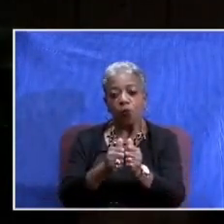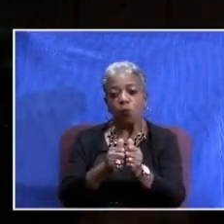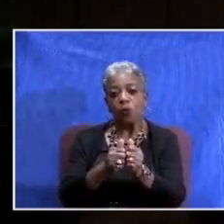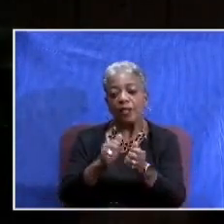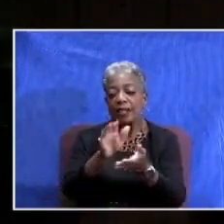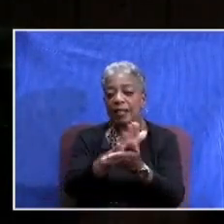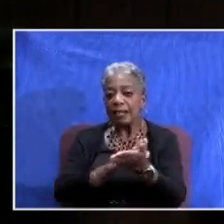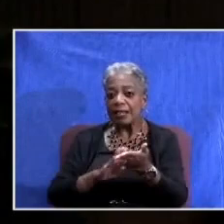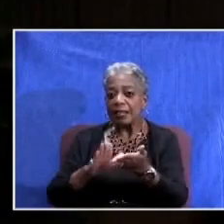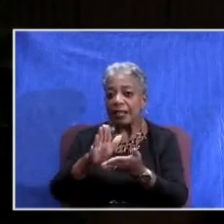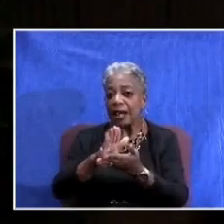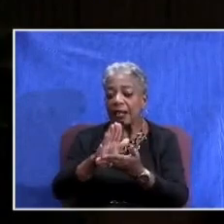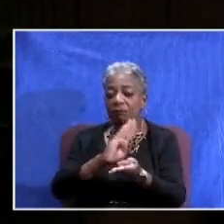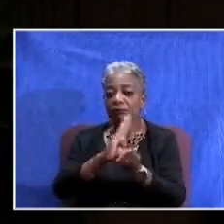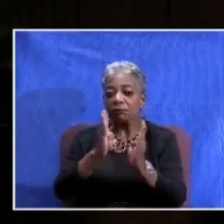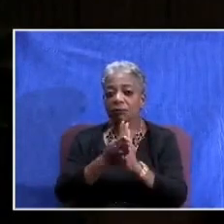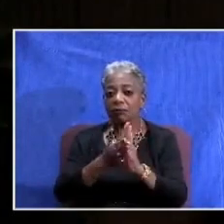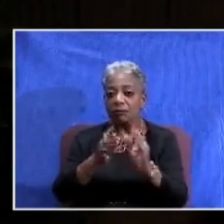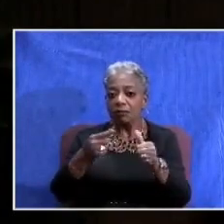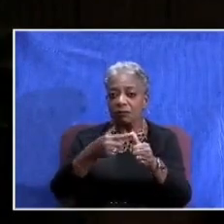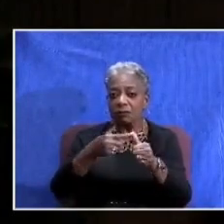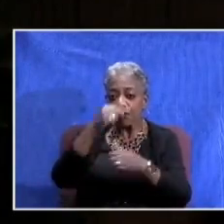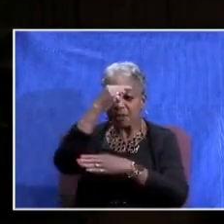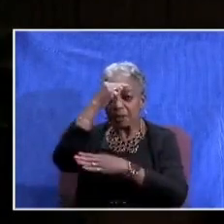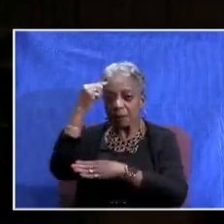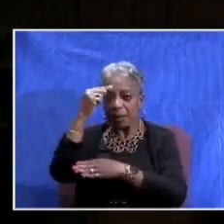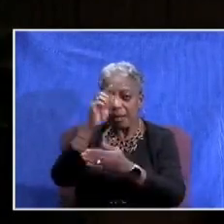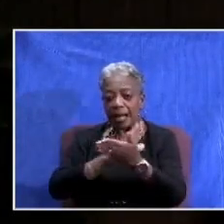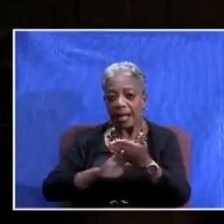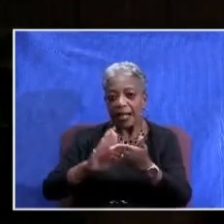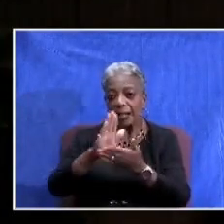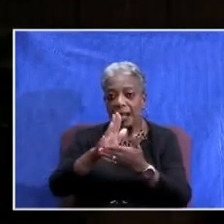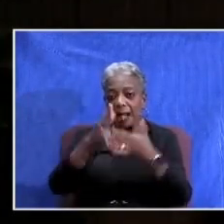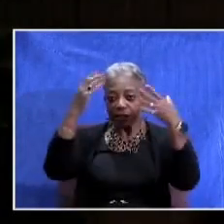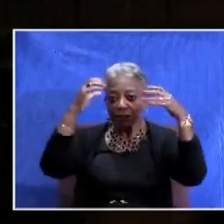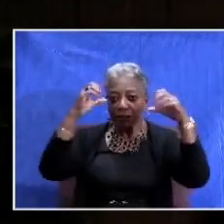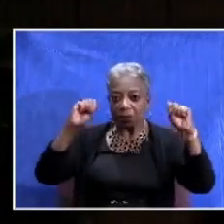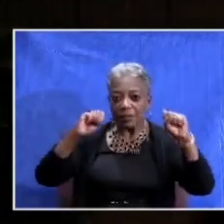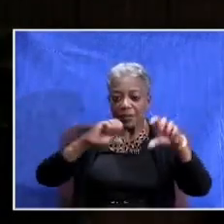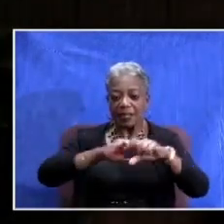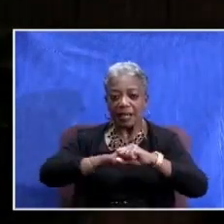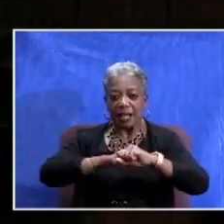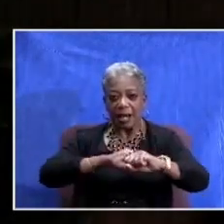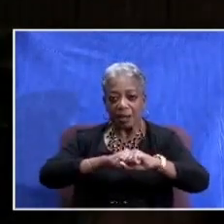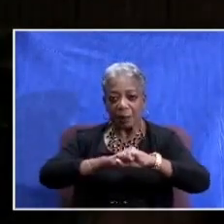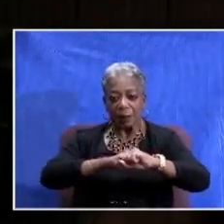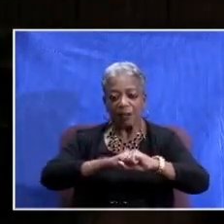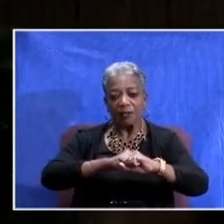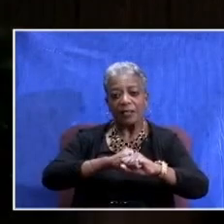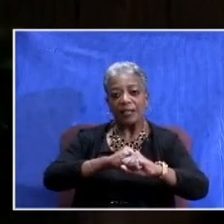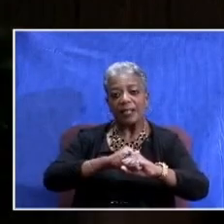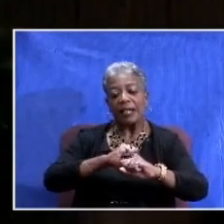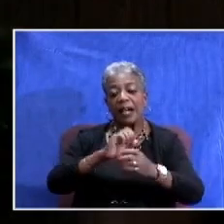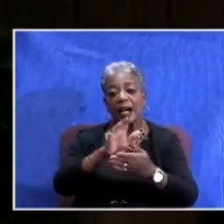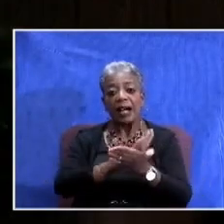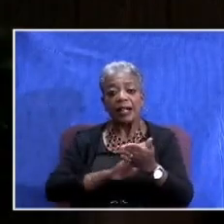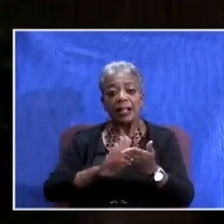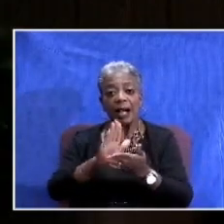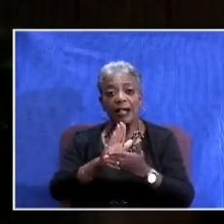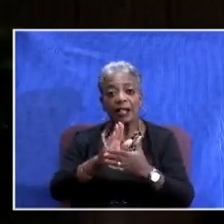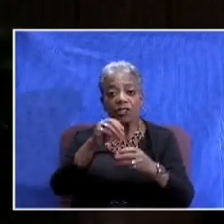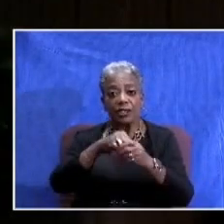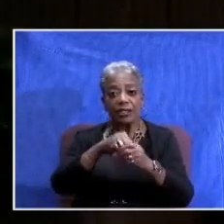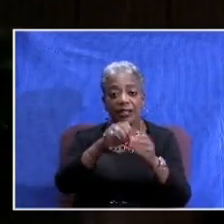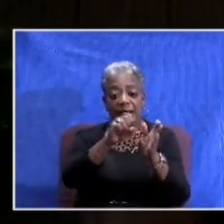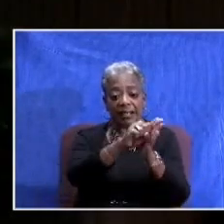first black college president of a private college accredited in the history of the state of Kentucky,